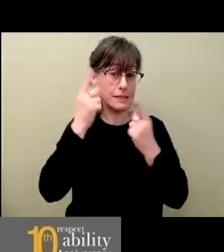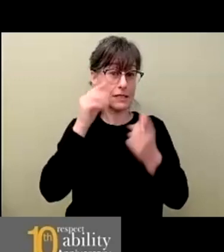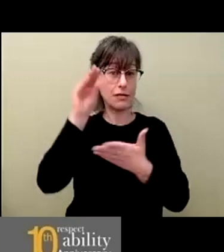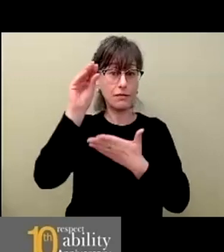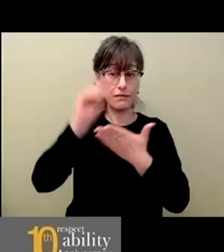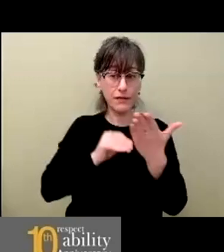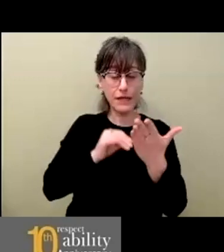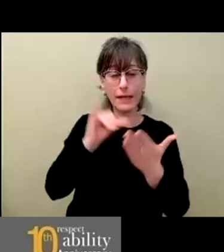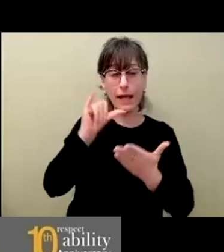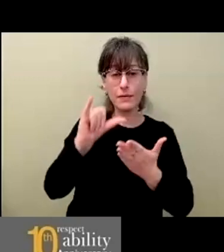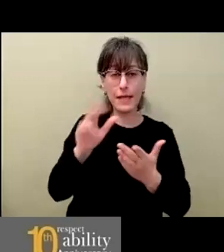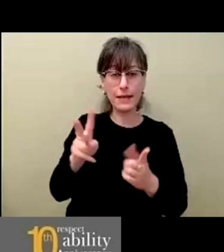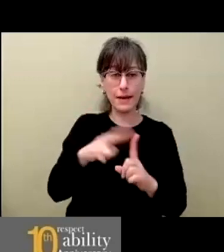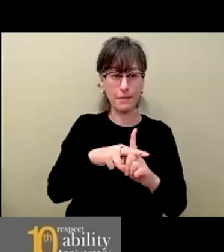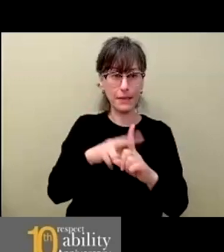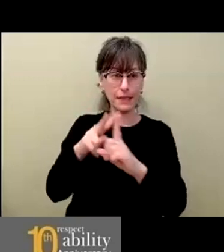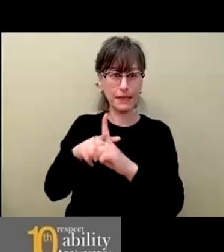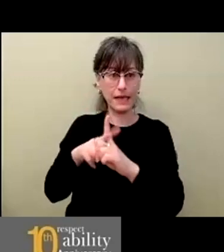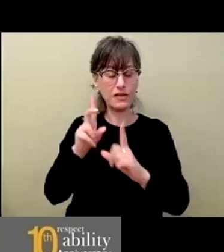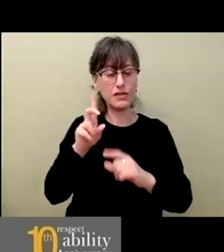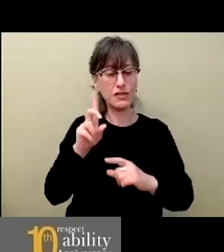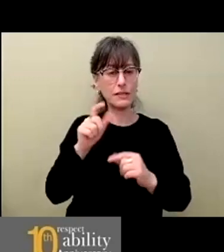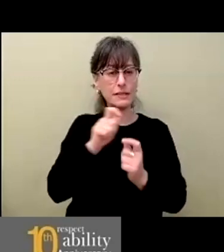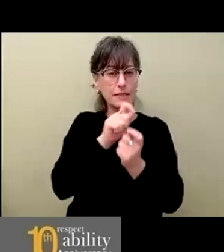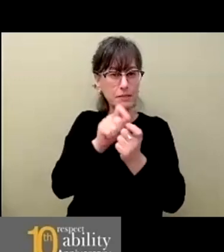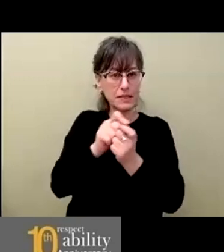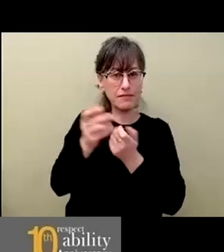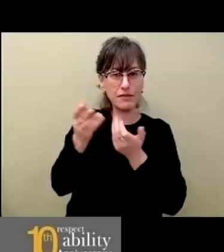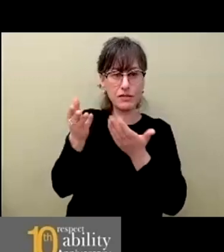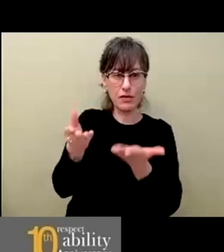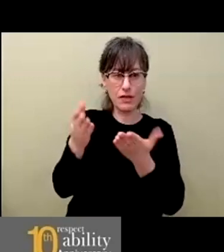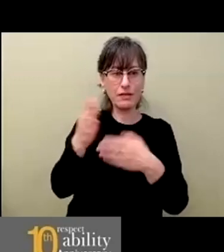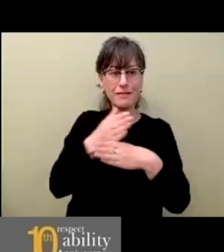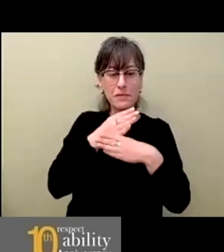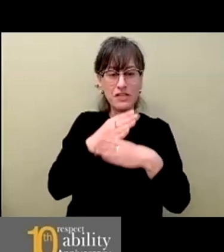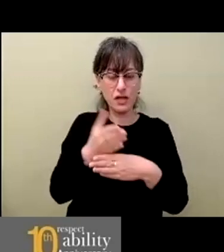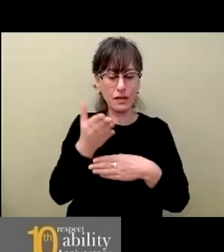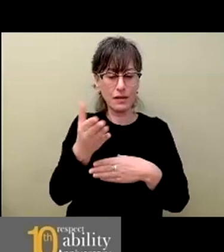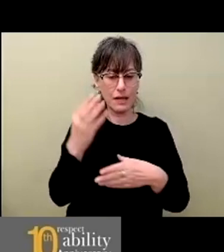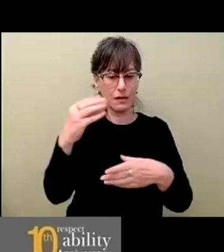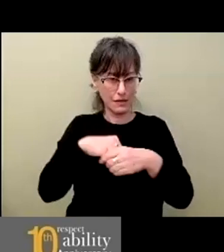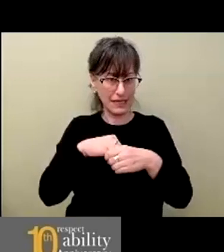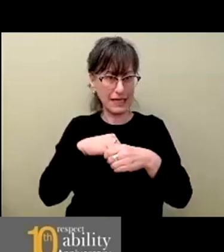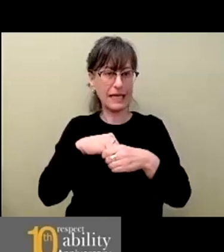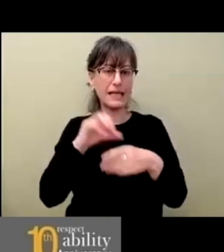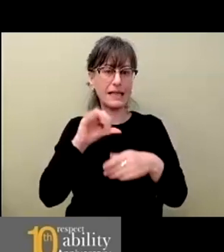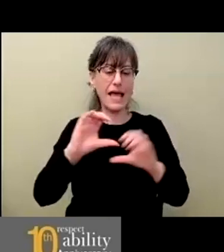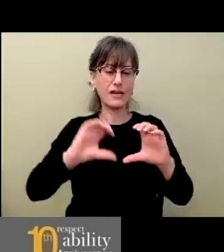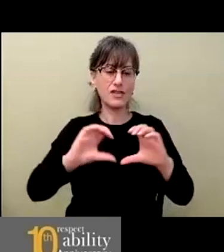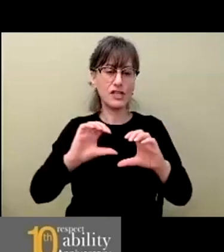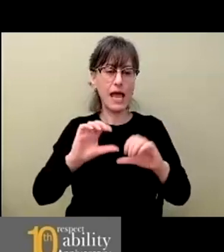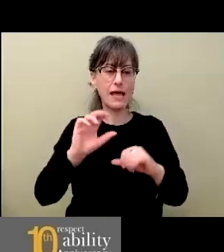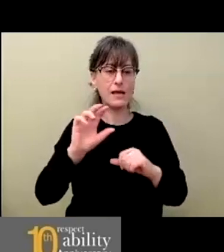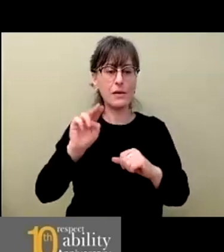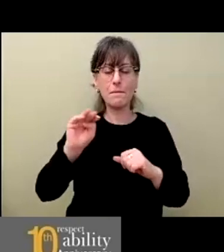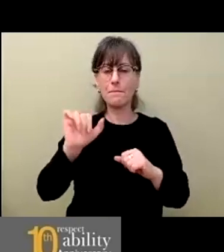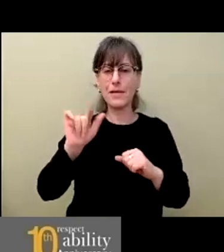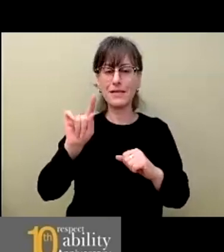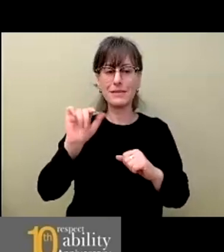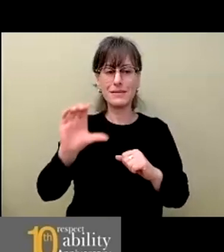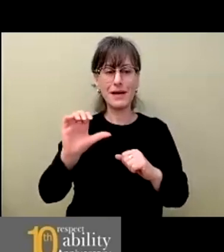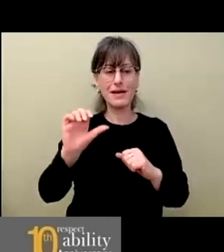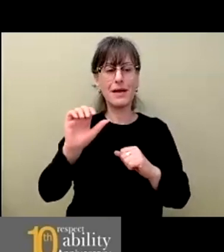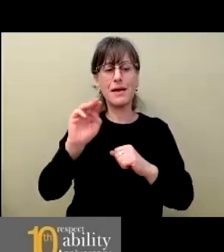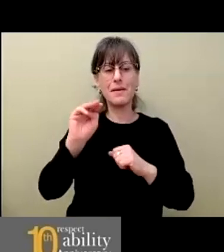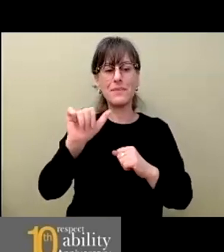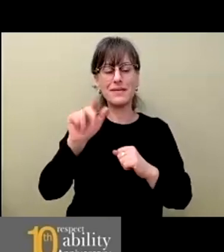fellowship applications. All the details are there and have been shared in the chat. Thank you so much. And I'll note that November 13th is my 42nd